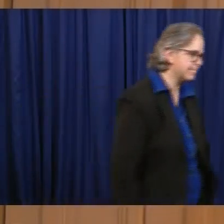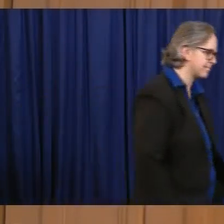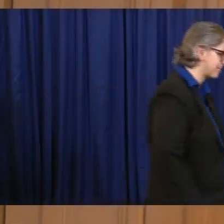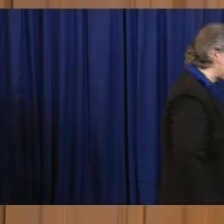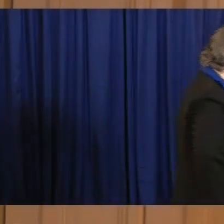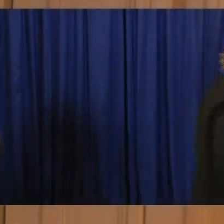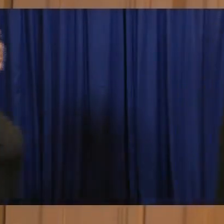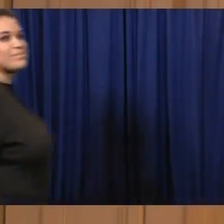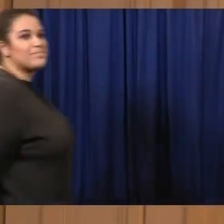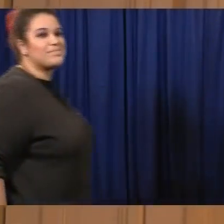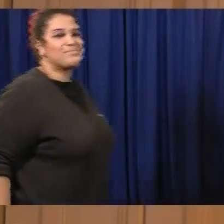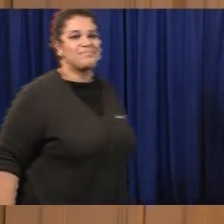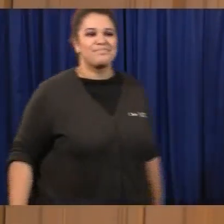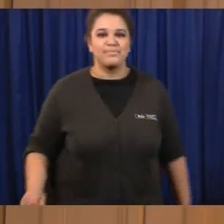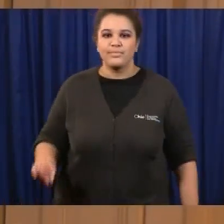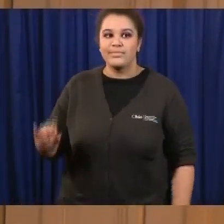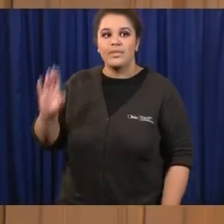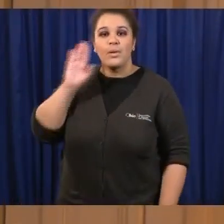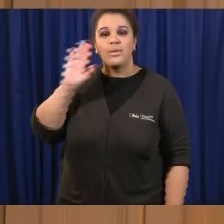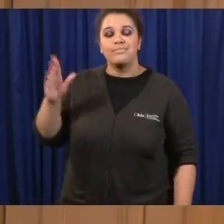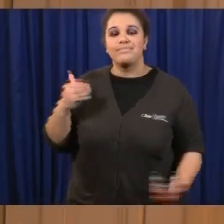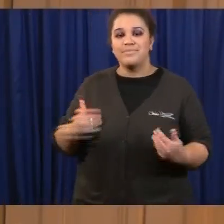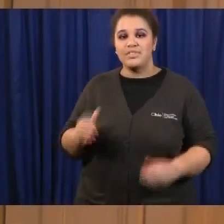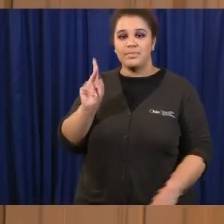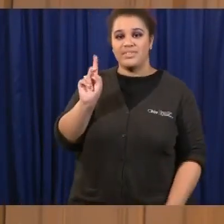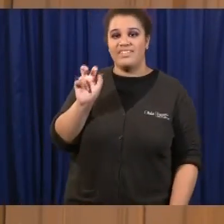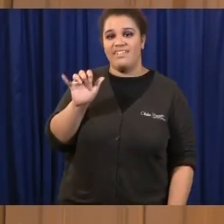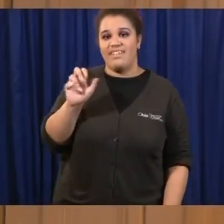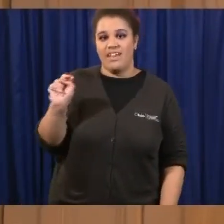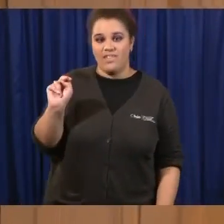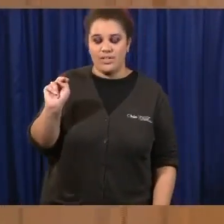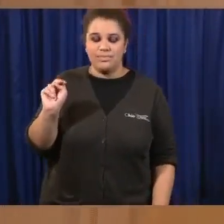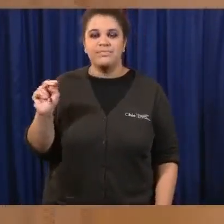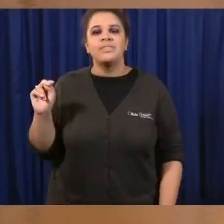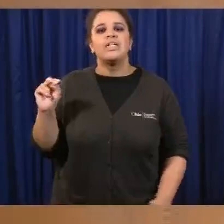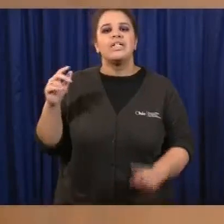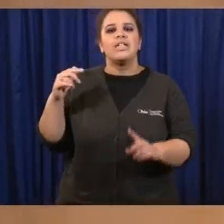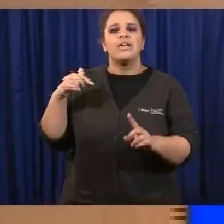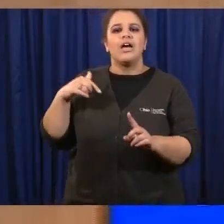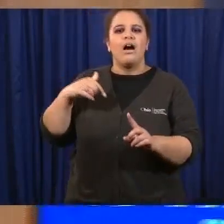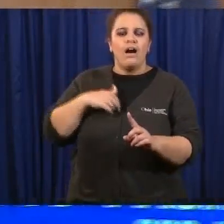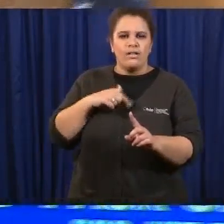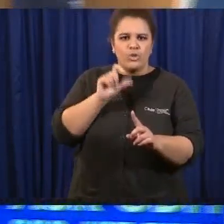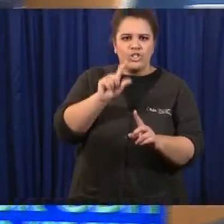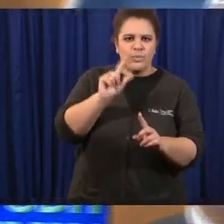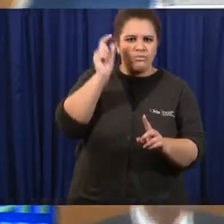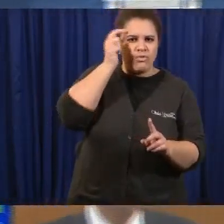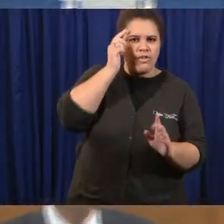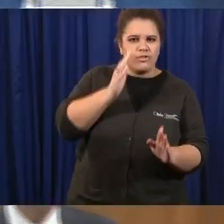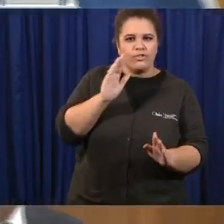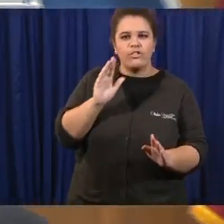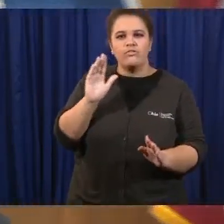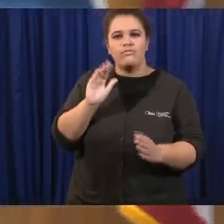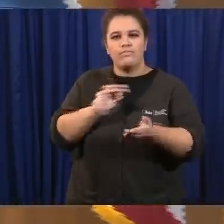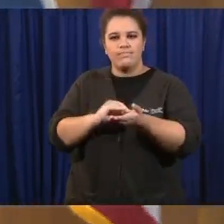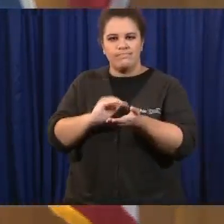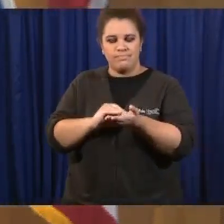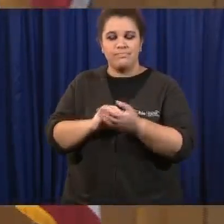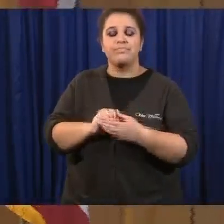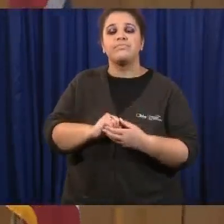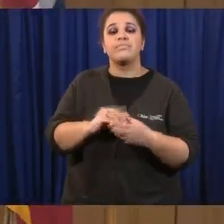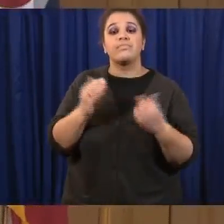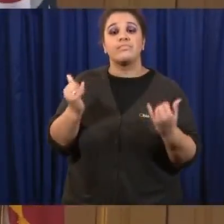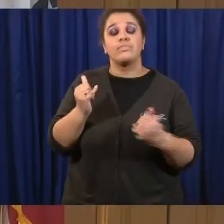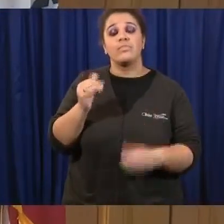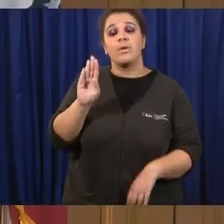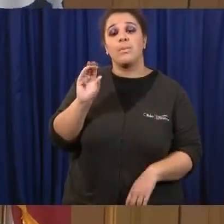Kevin Landers, WBNS 10 TV. My question is both for the governor and for Dr. Acton. Boston University today